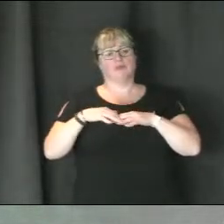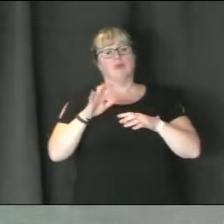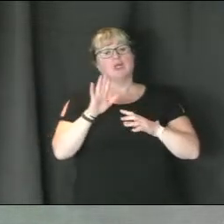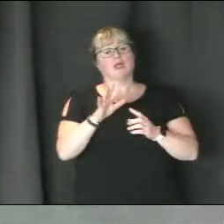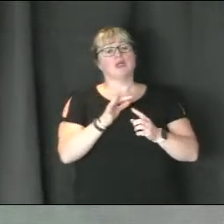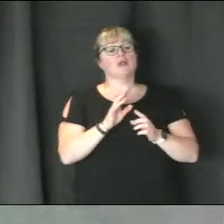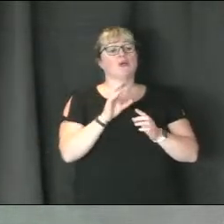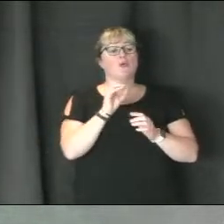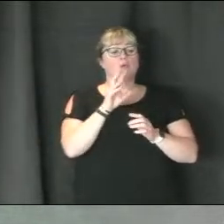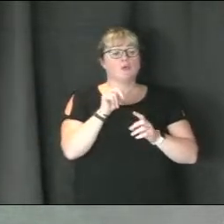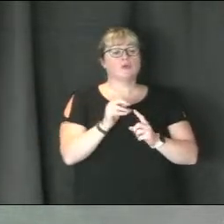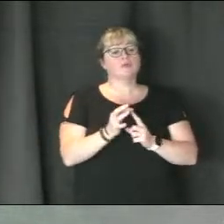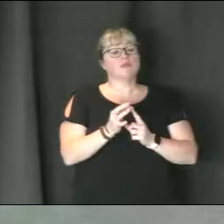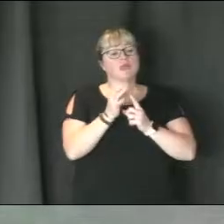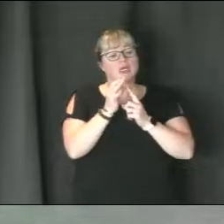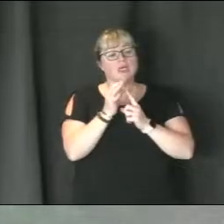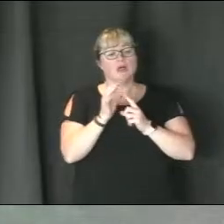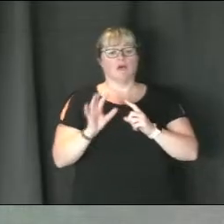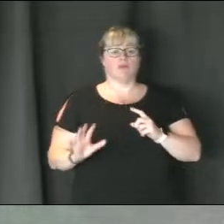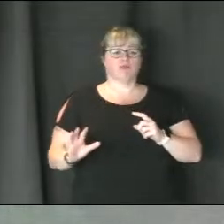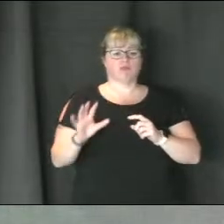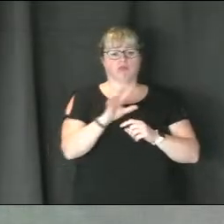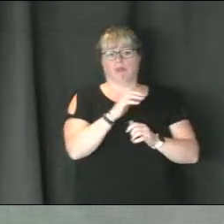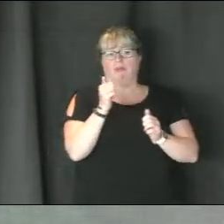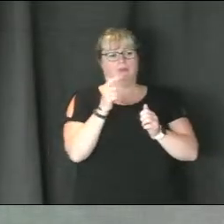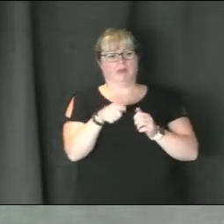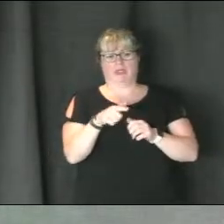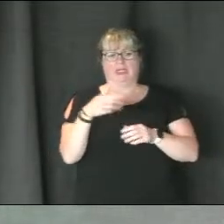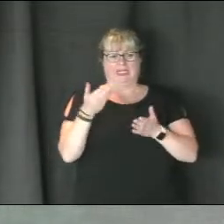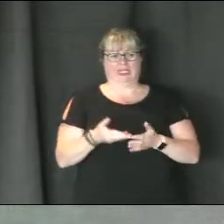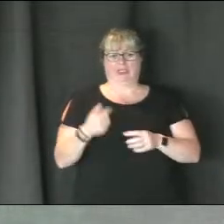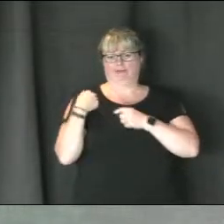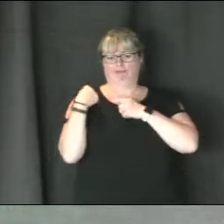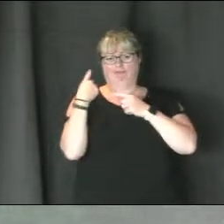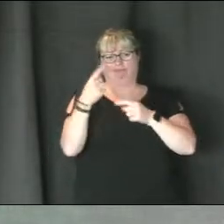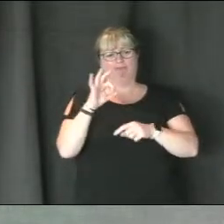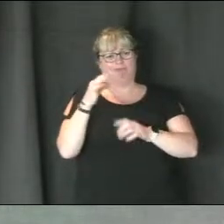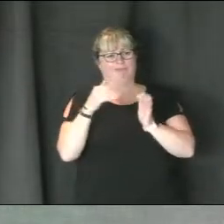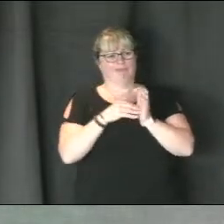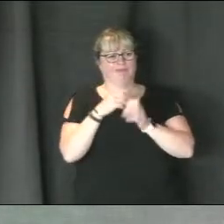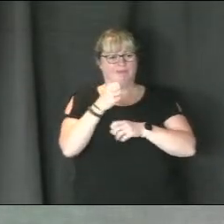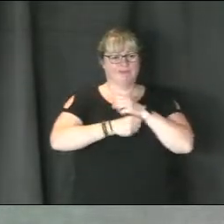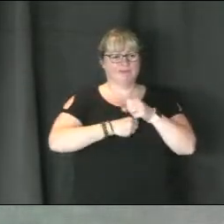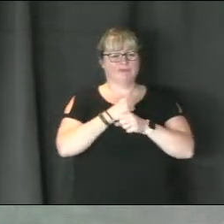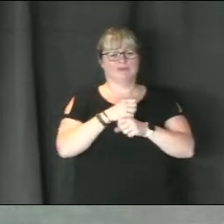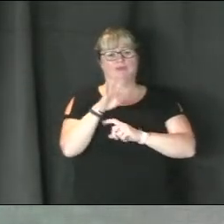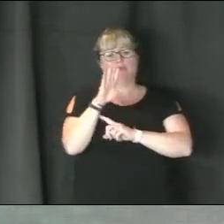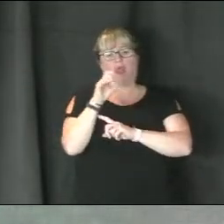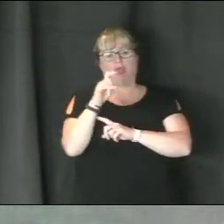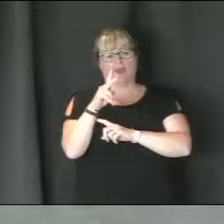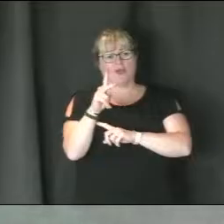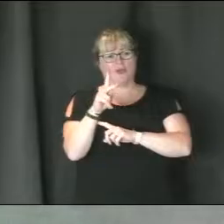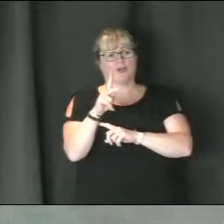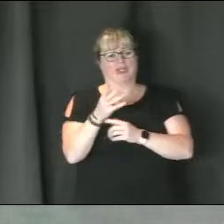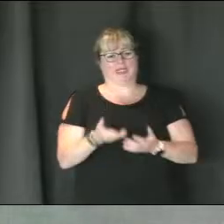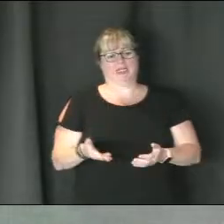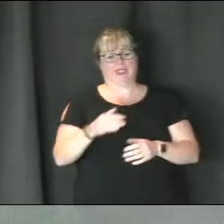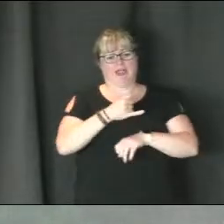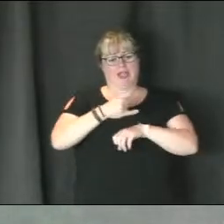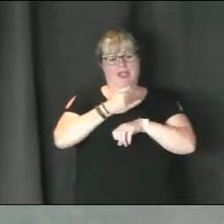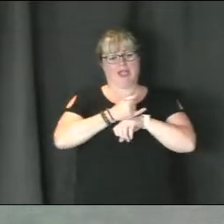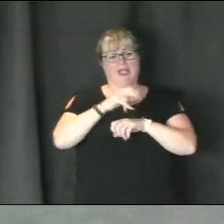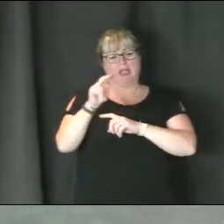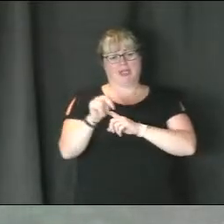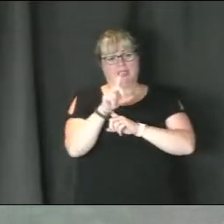unique contributions spanning over 9,000 years of history, including the Beothuk and the island of Newfoundland and